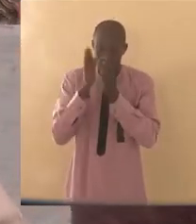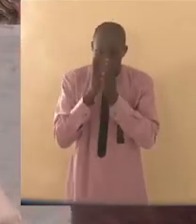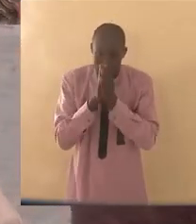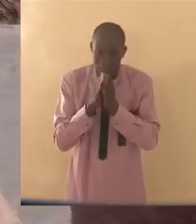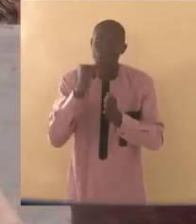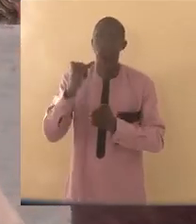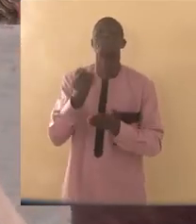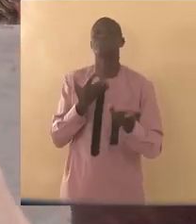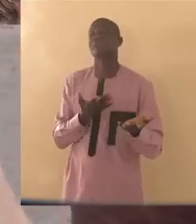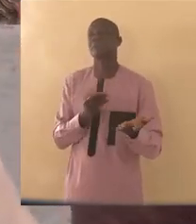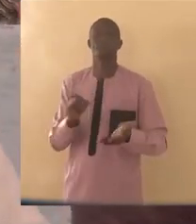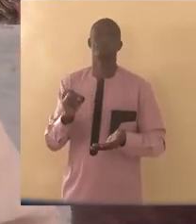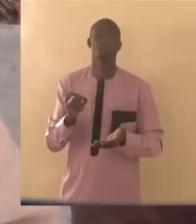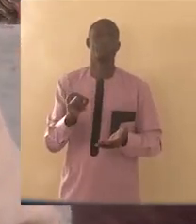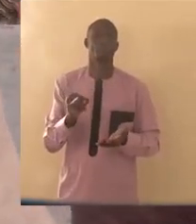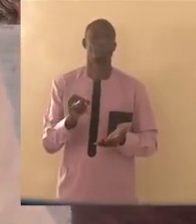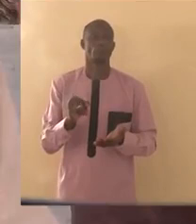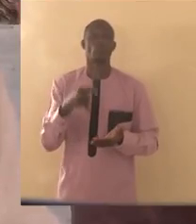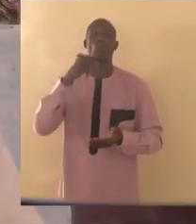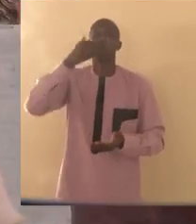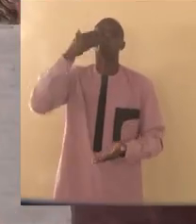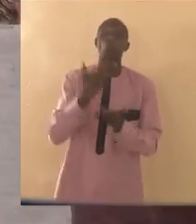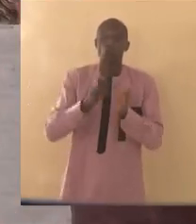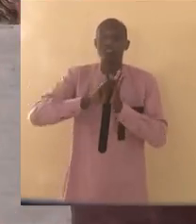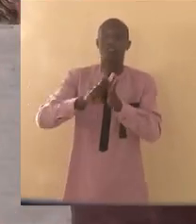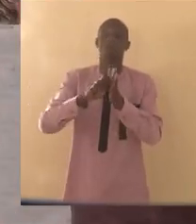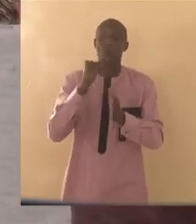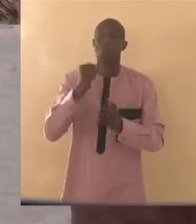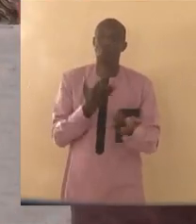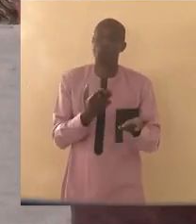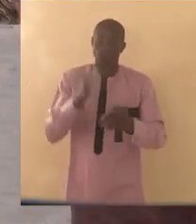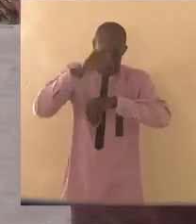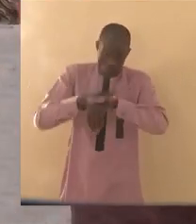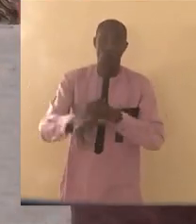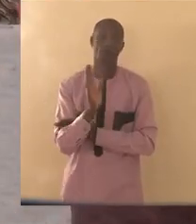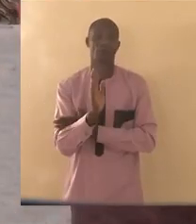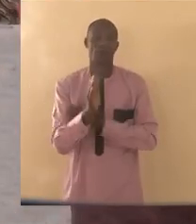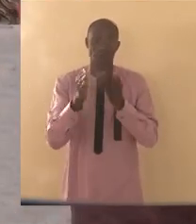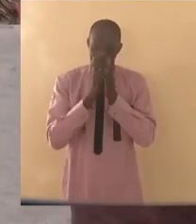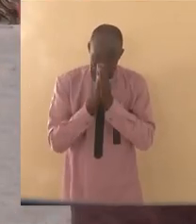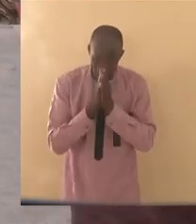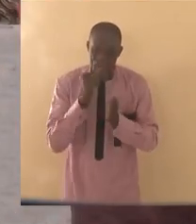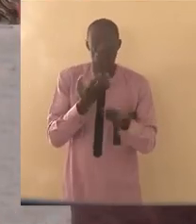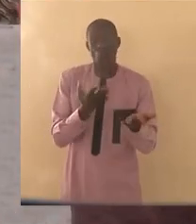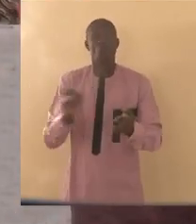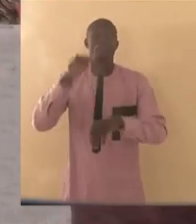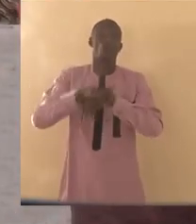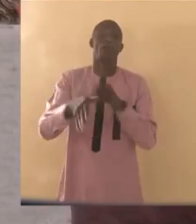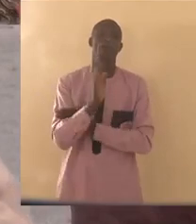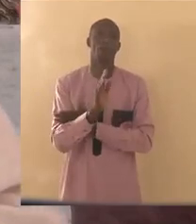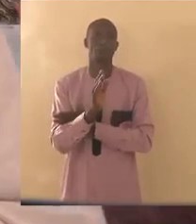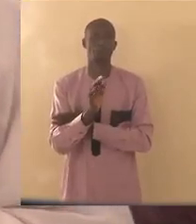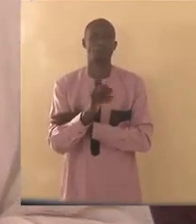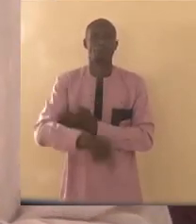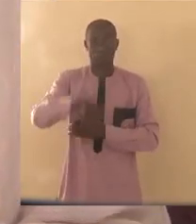is waiting. A classic definition of prayer is waiting on God. Prayer is waiting on God.